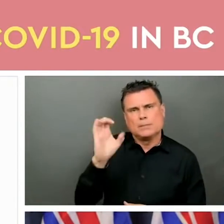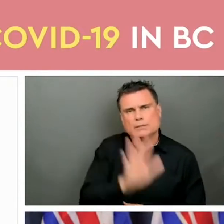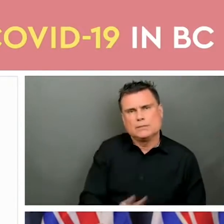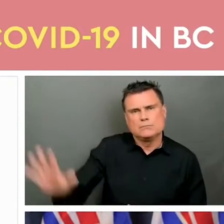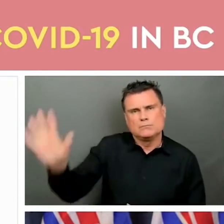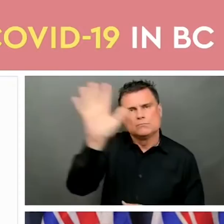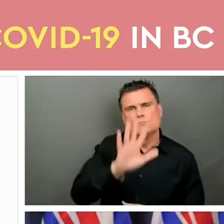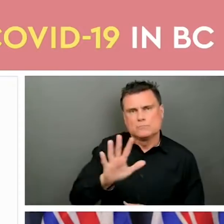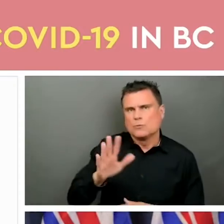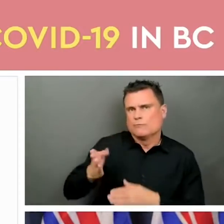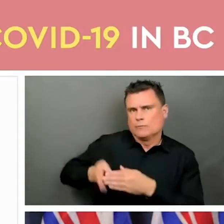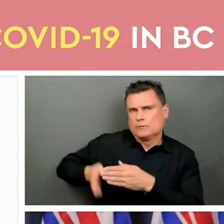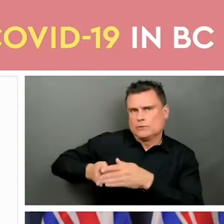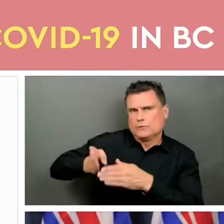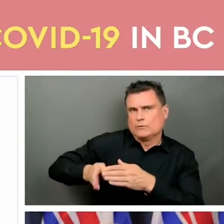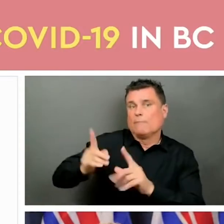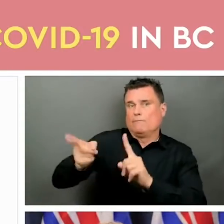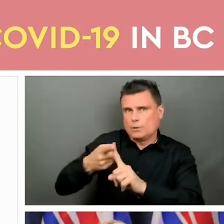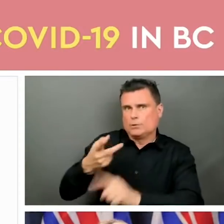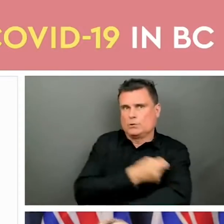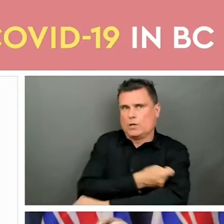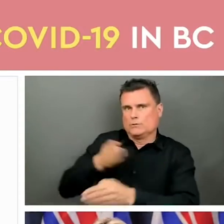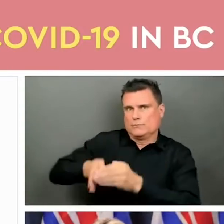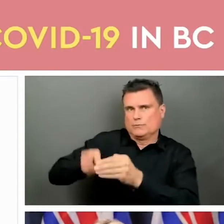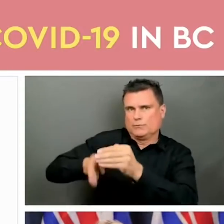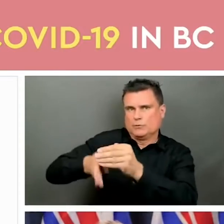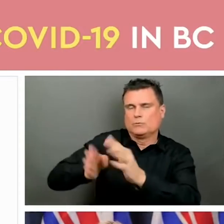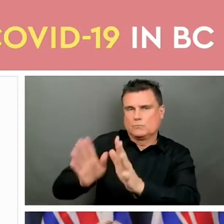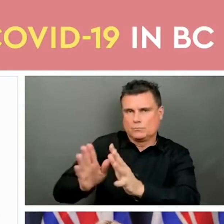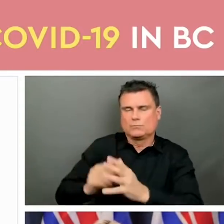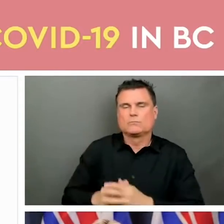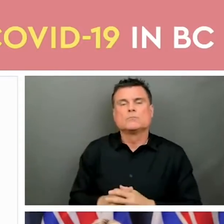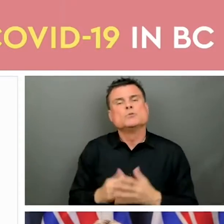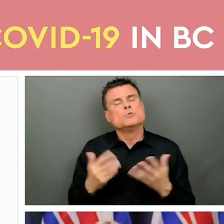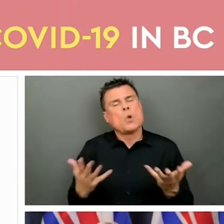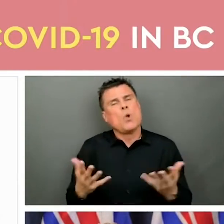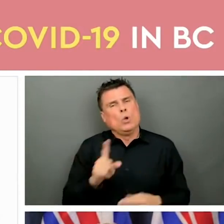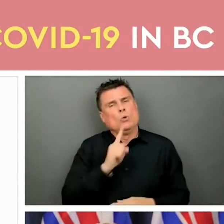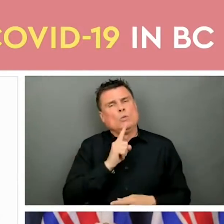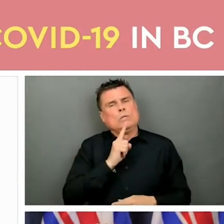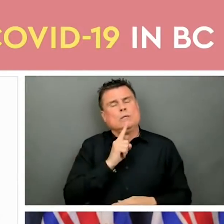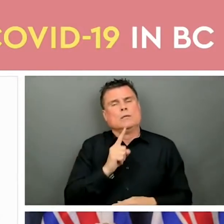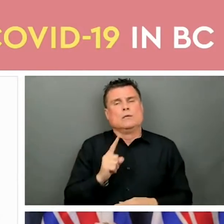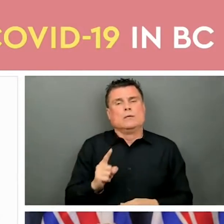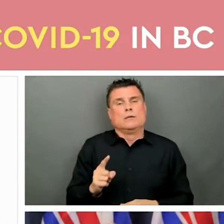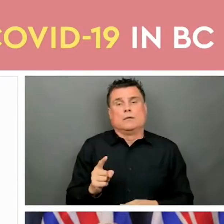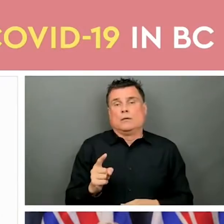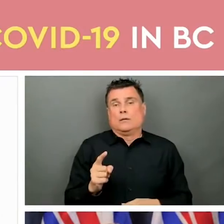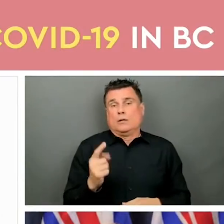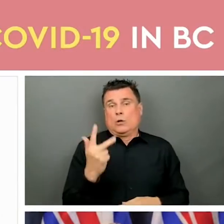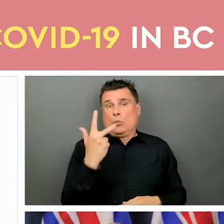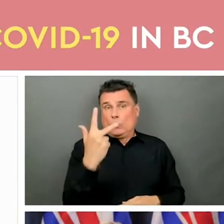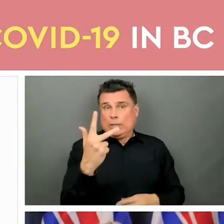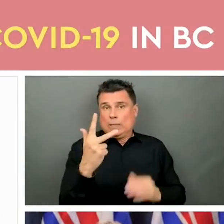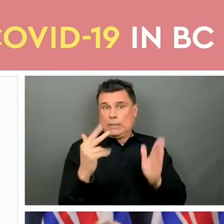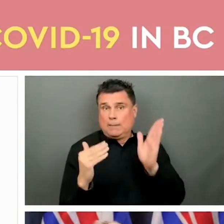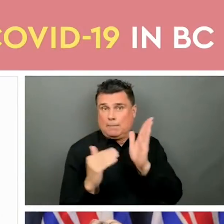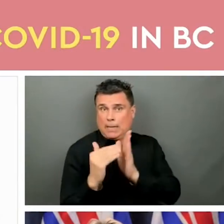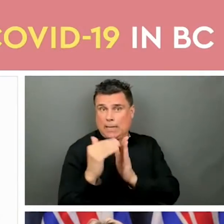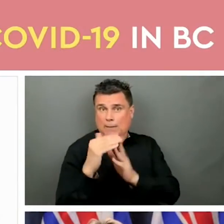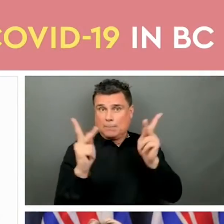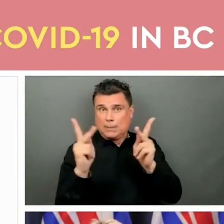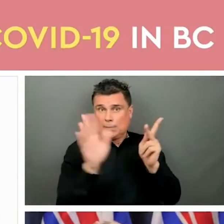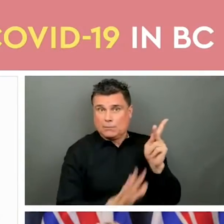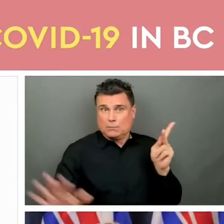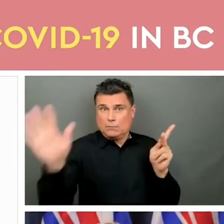of a little over 3 million people who are eligible to be vaccinated. We expect our supply